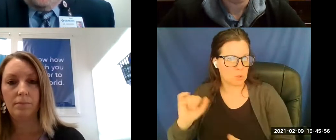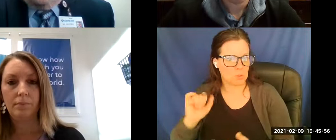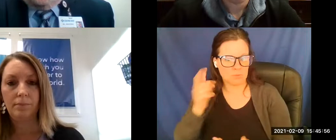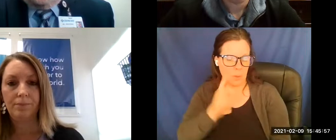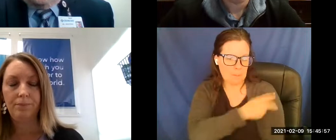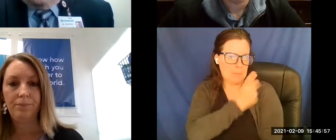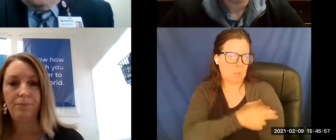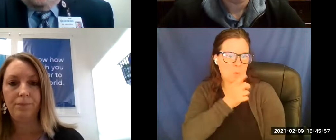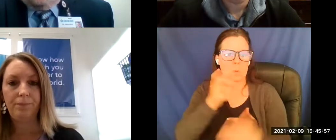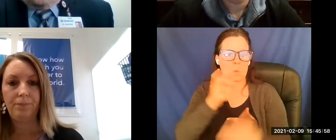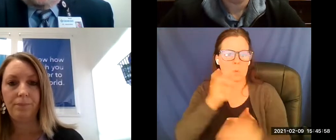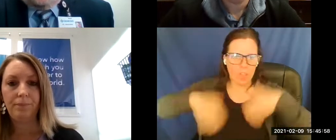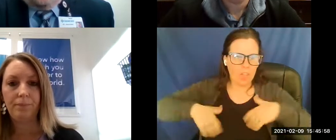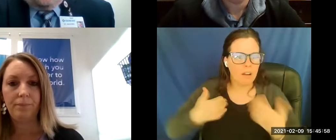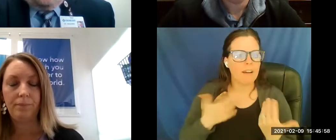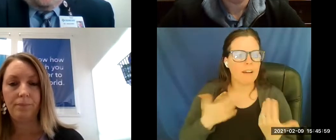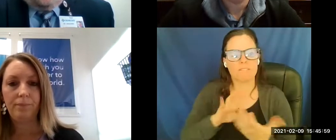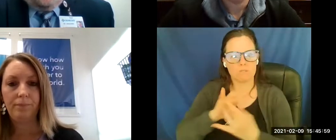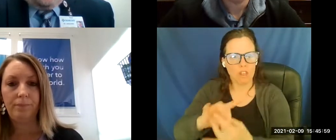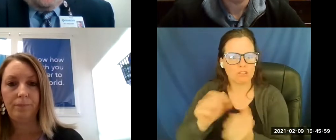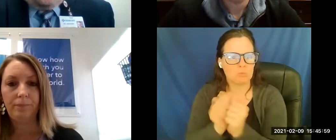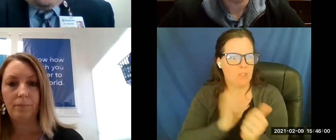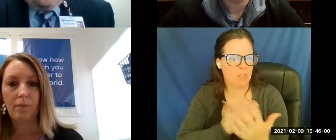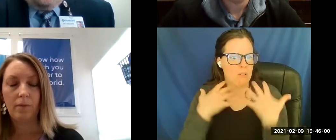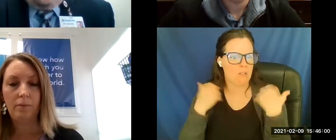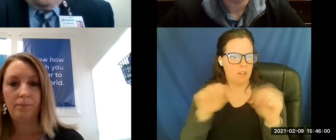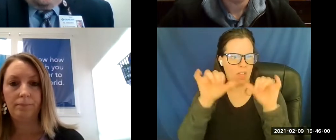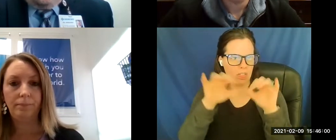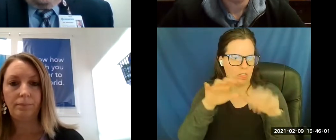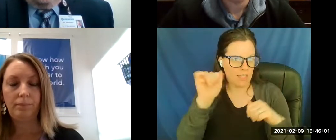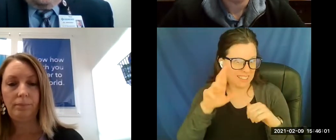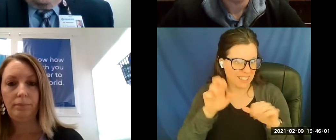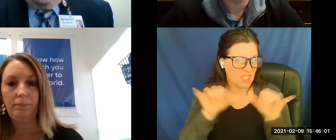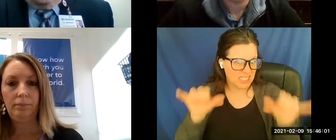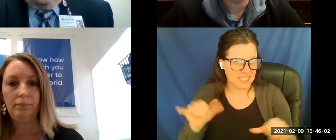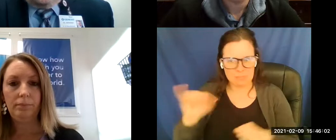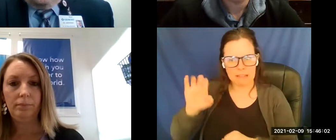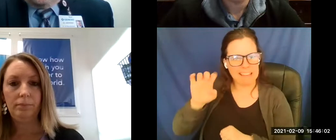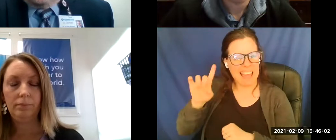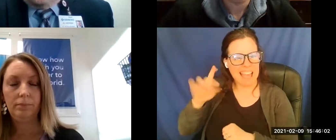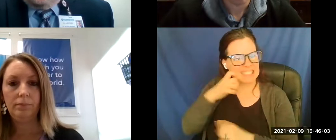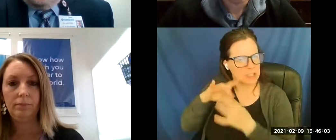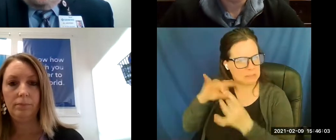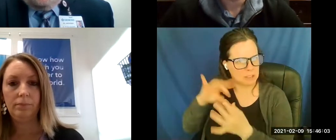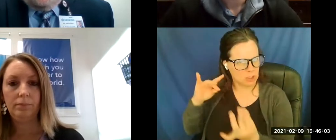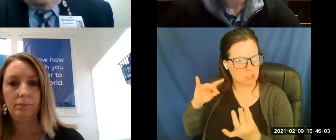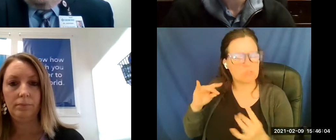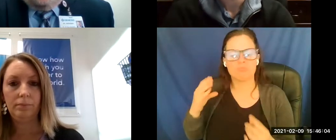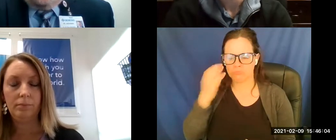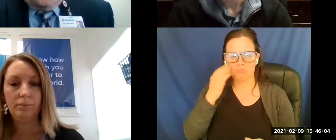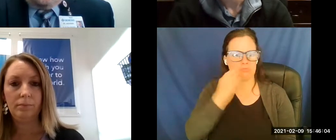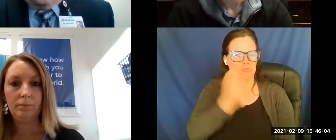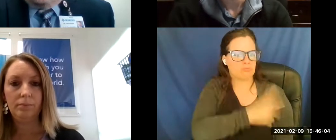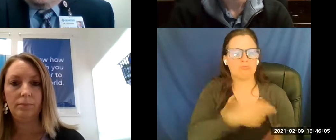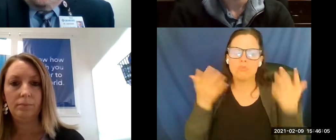an established relationship with the healthcare system, as Ed described. We know these patients. We already have